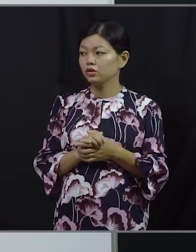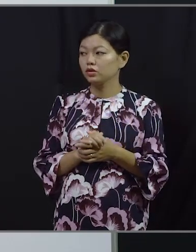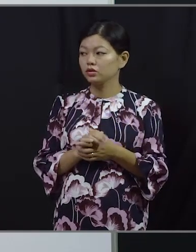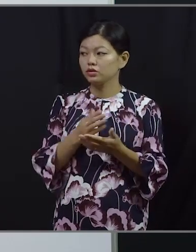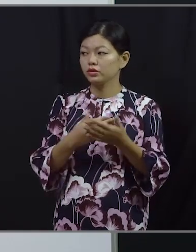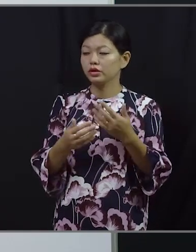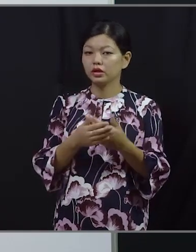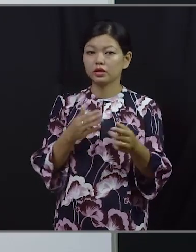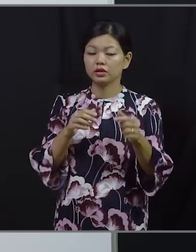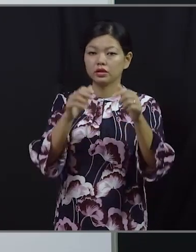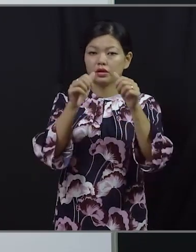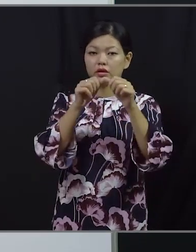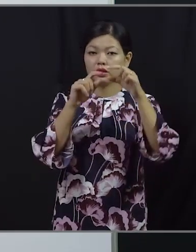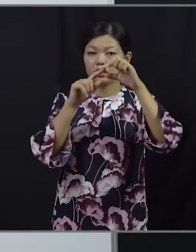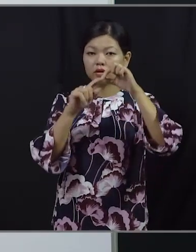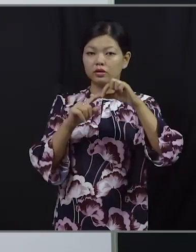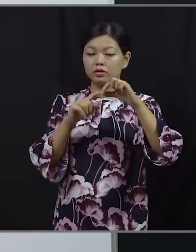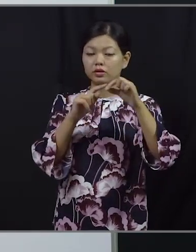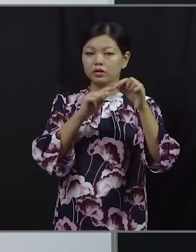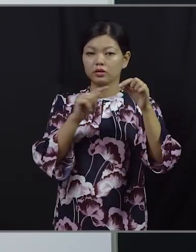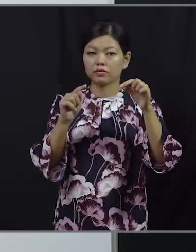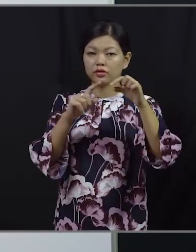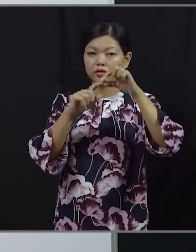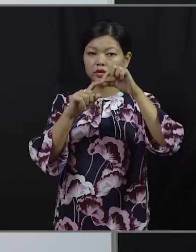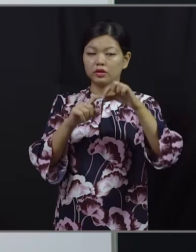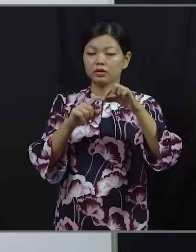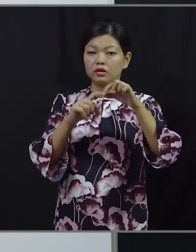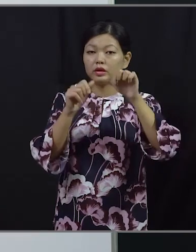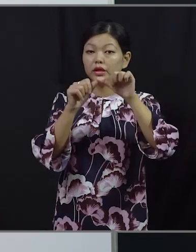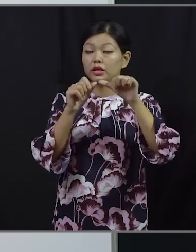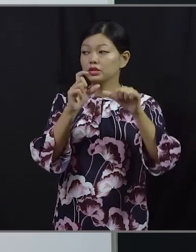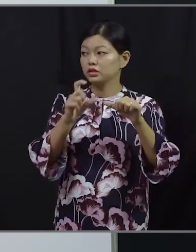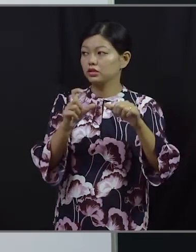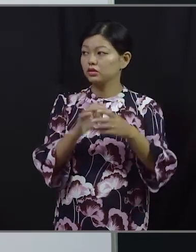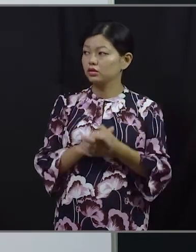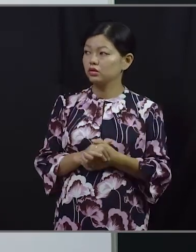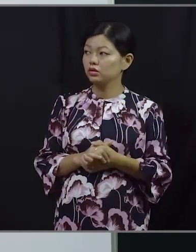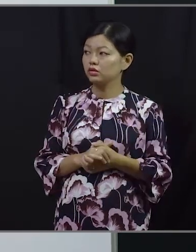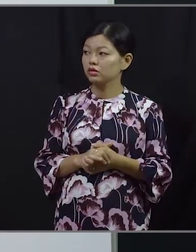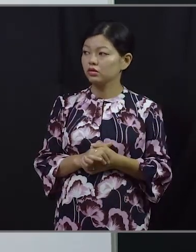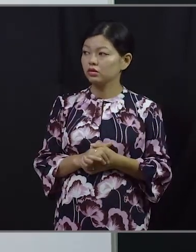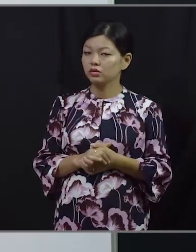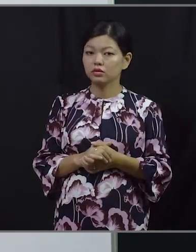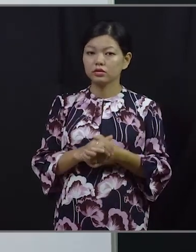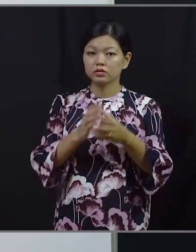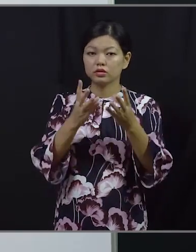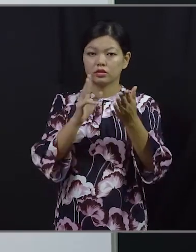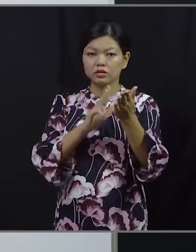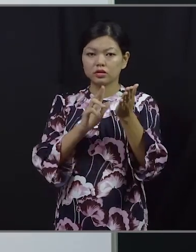A dash Q divided by A dash C. Okay, and for,